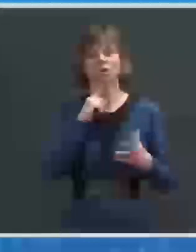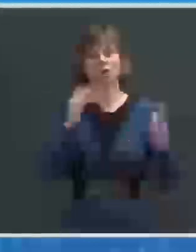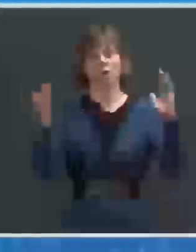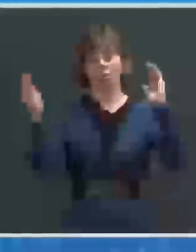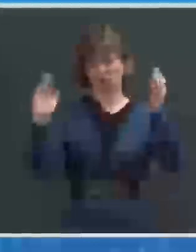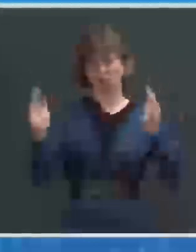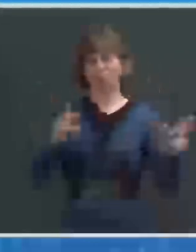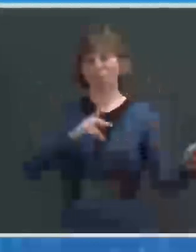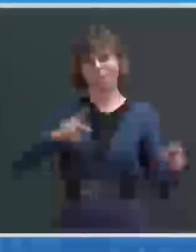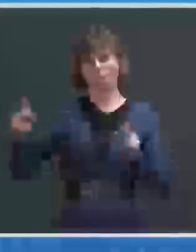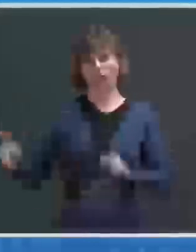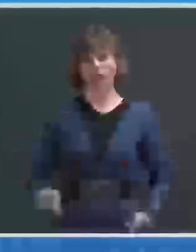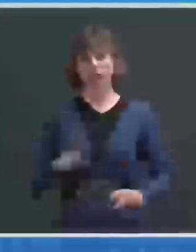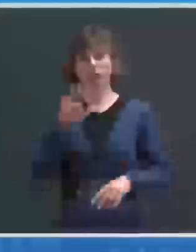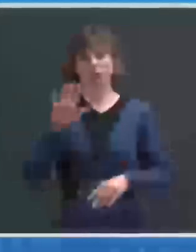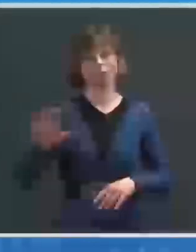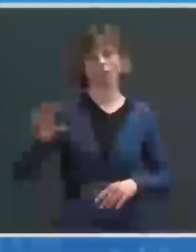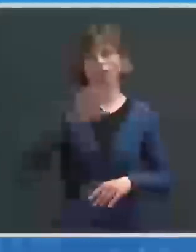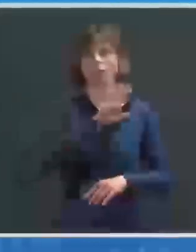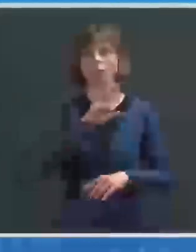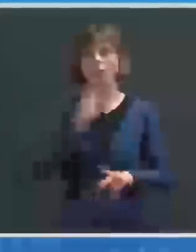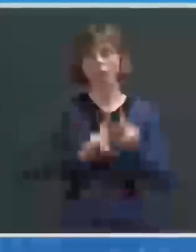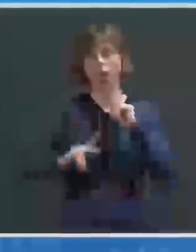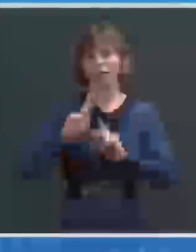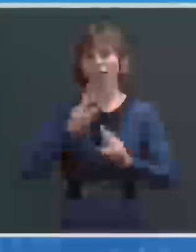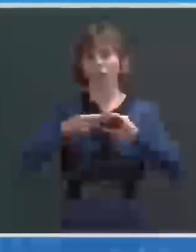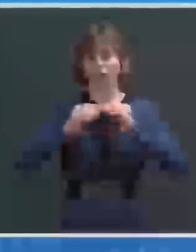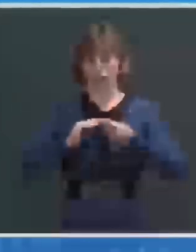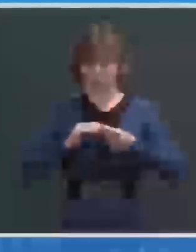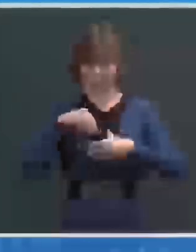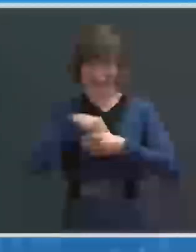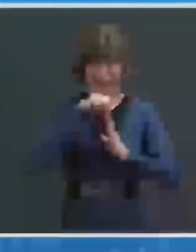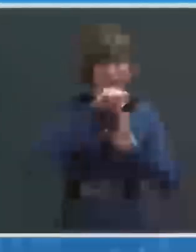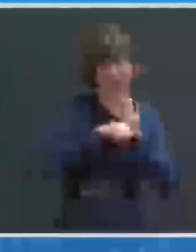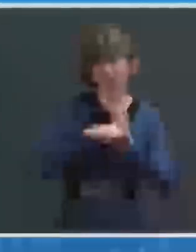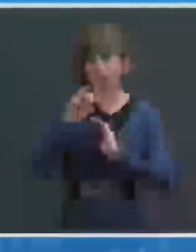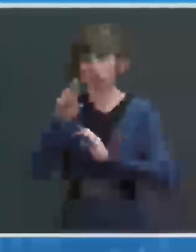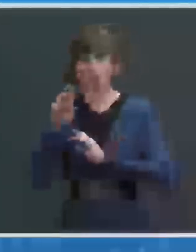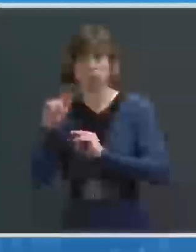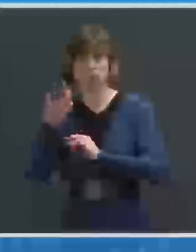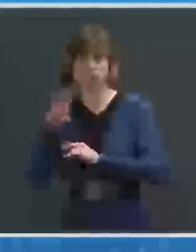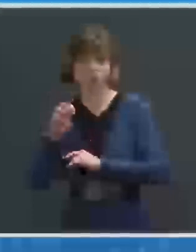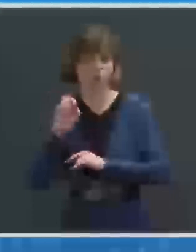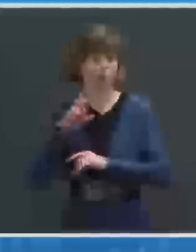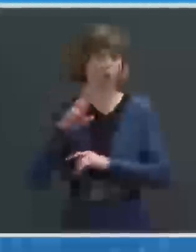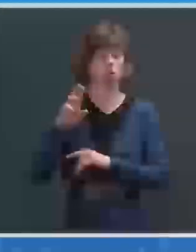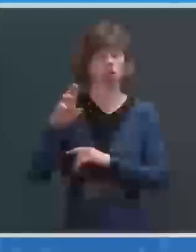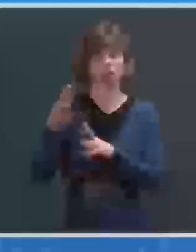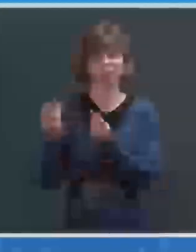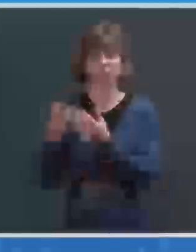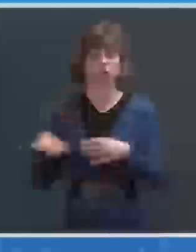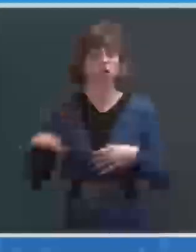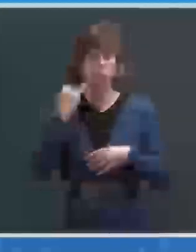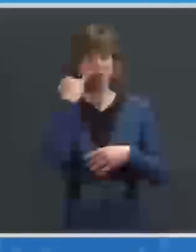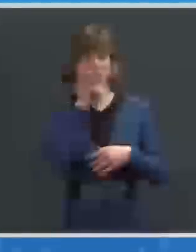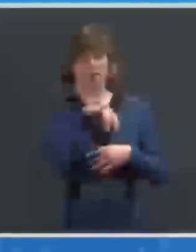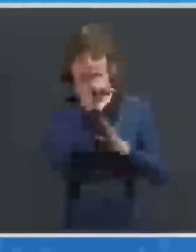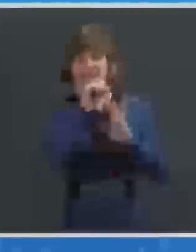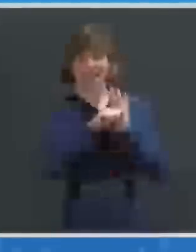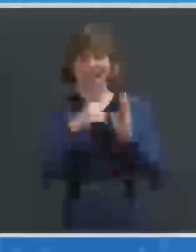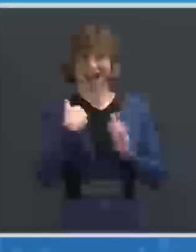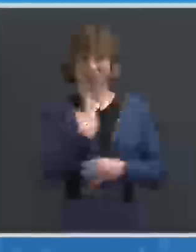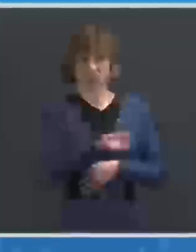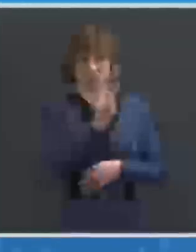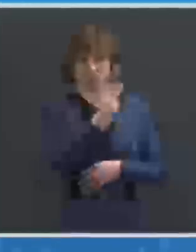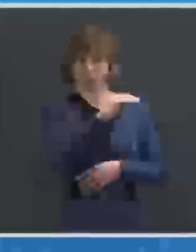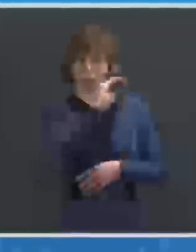territory's population. So, for example, if a state represents 2% of the U.S. population,